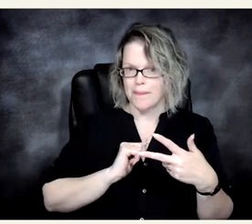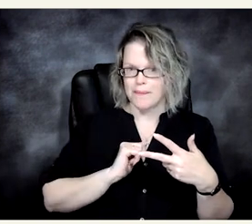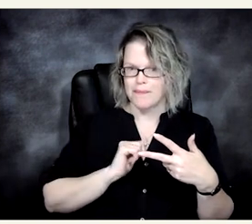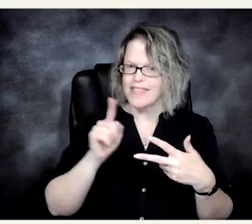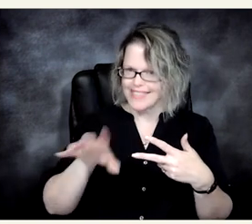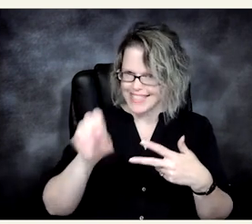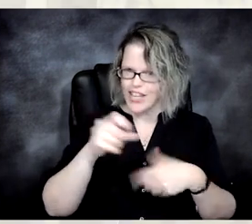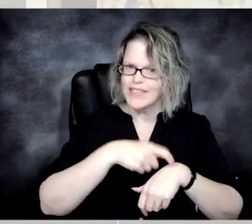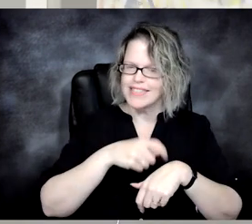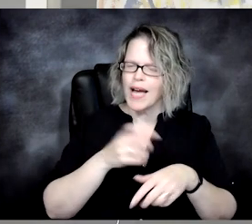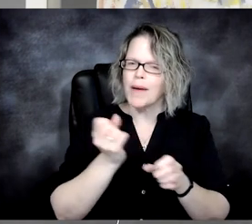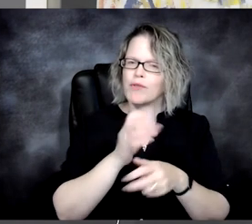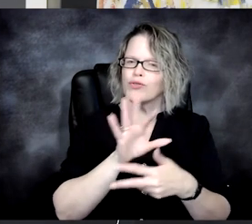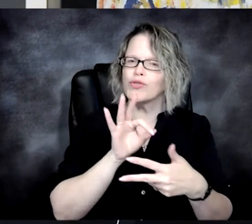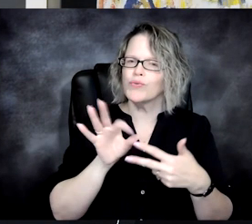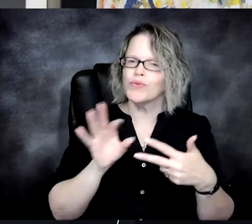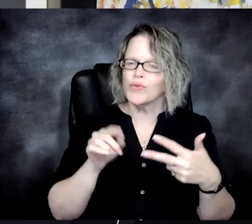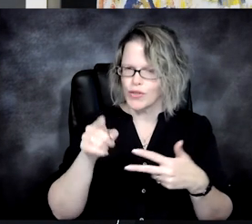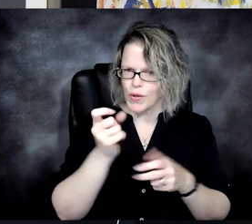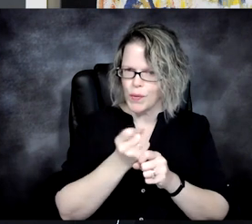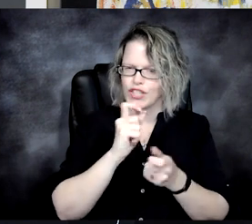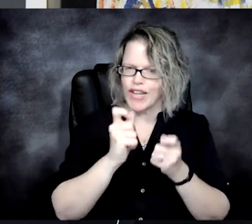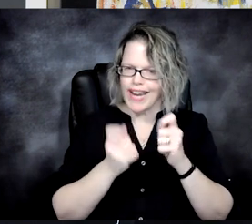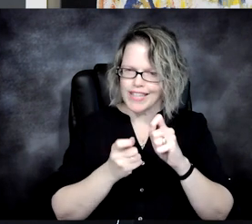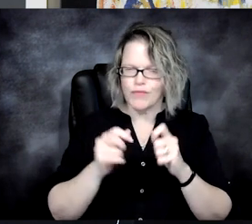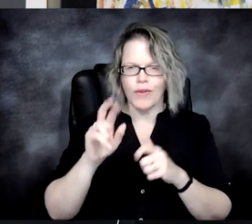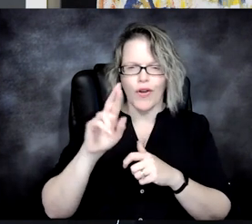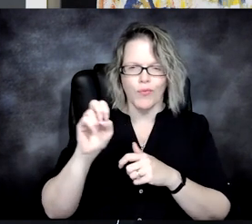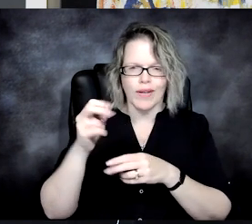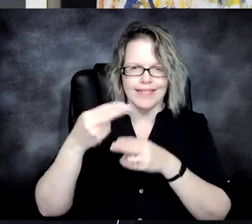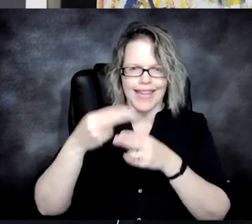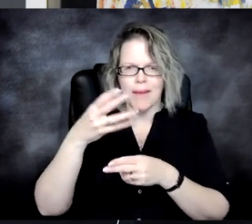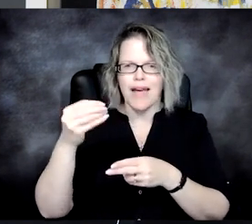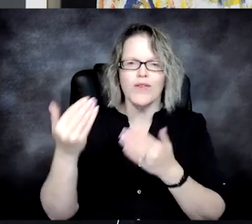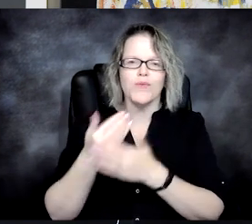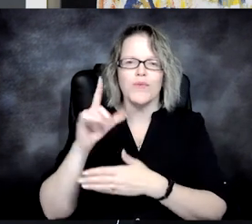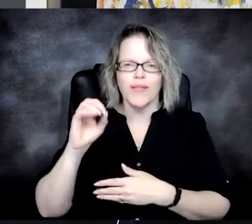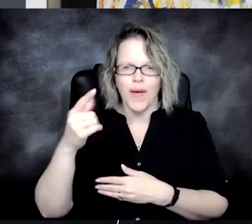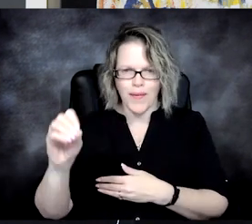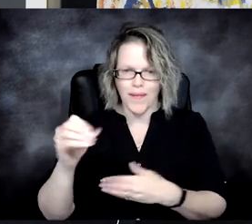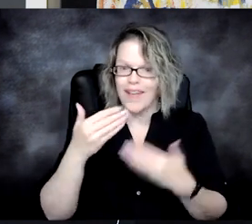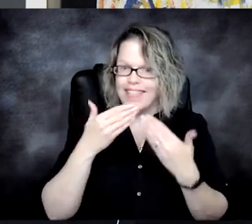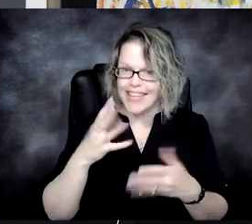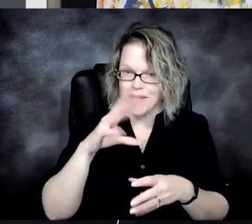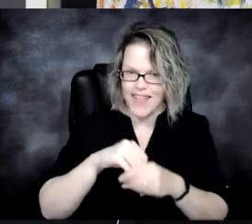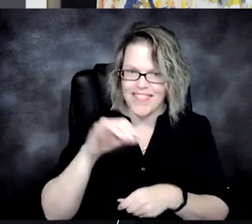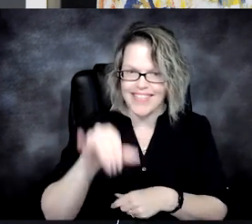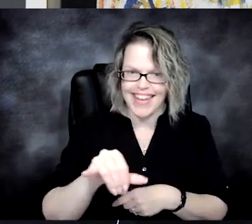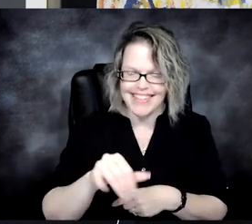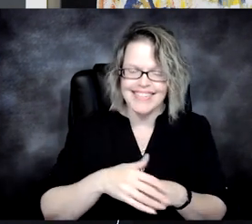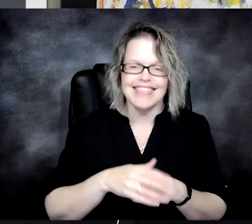make your selection, but you're gonna help shape the future of the art show with a rebrand and a new logo. So thanks for being a part of that. And thanks